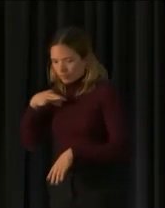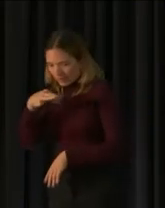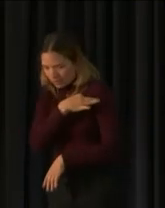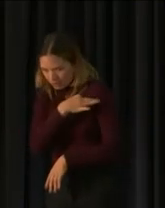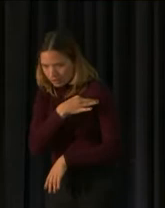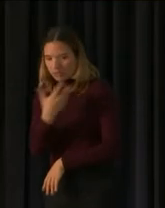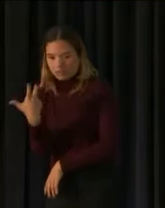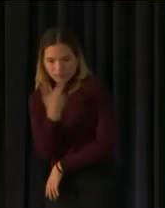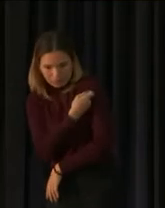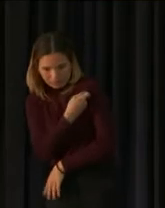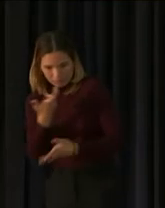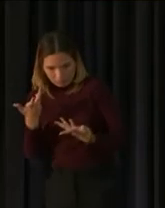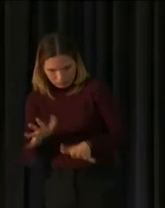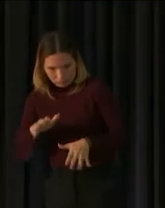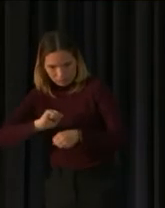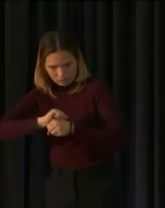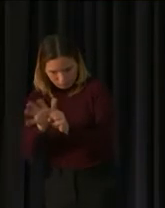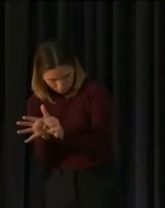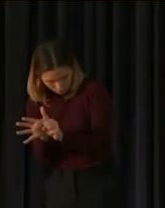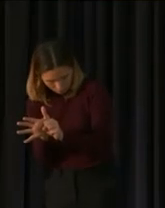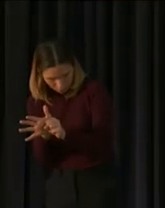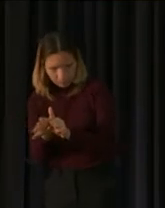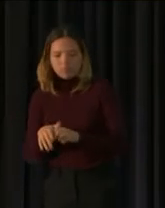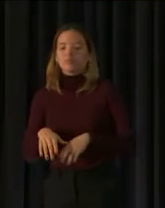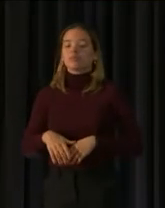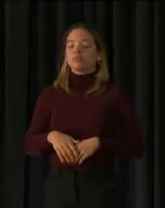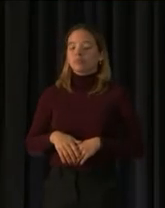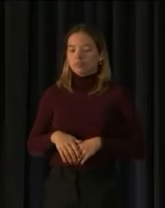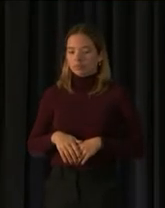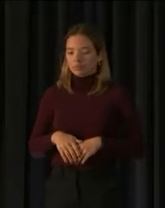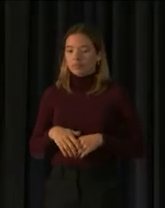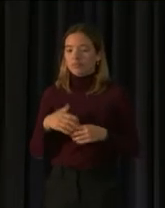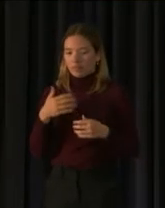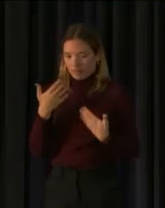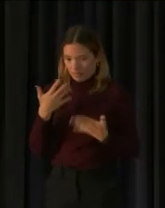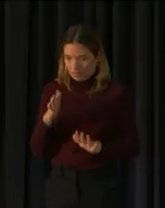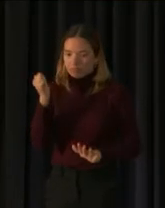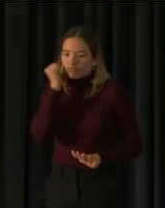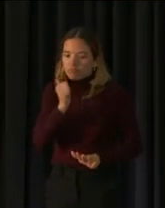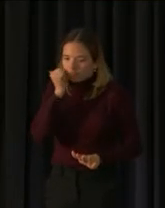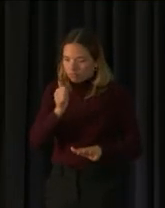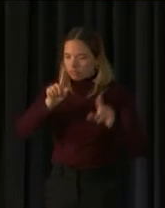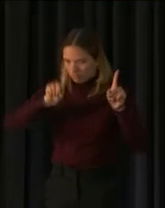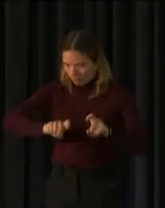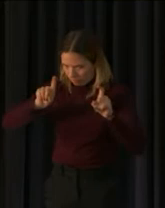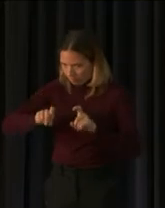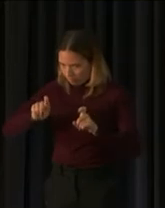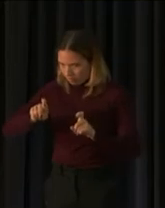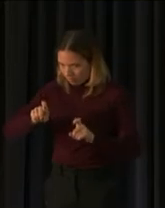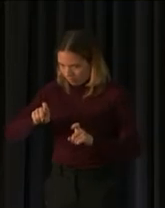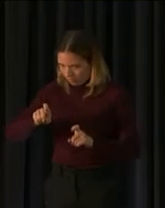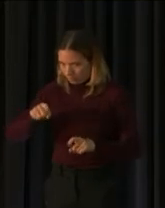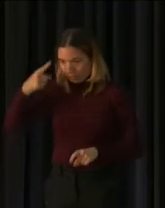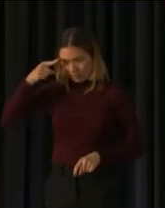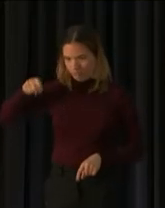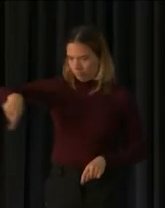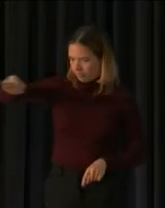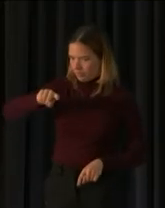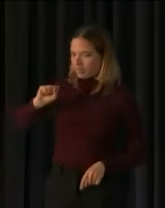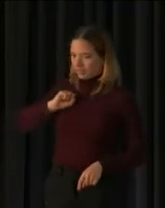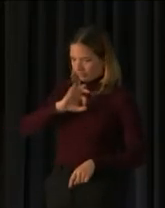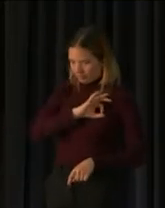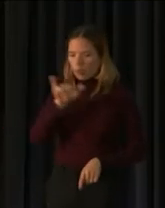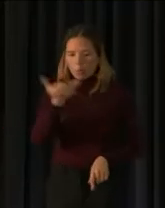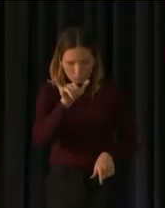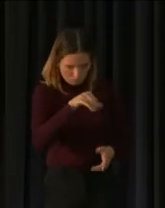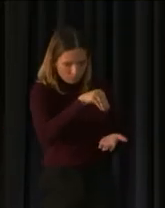COVID-19 symptoms, we have a daily health assessment for students and staff, and we have regular asymptomatic testing for students.